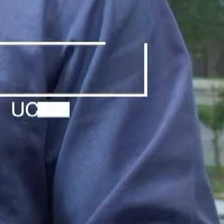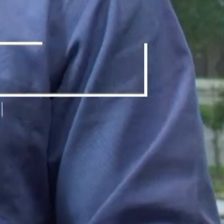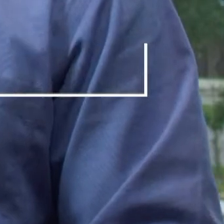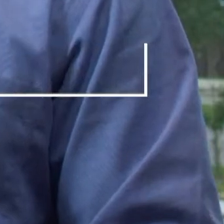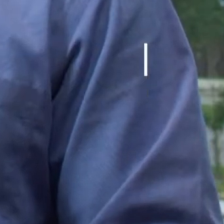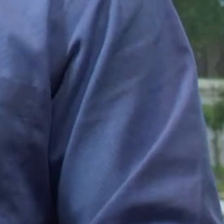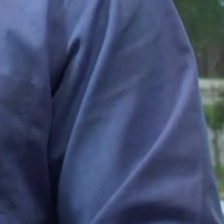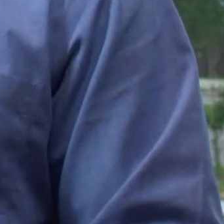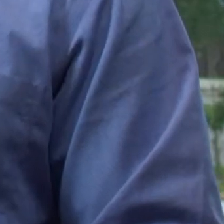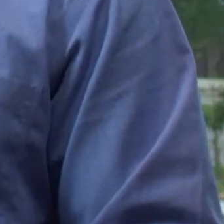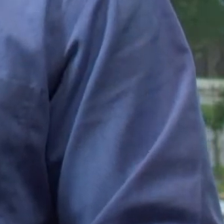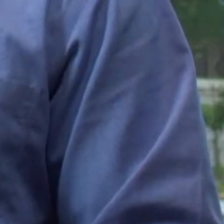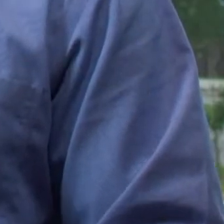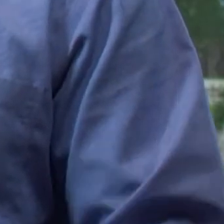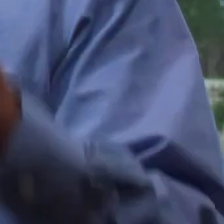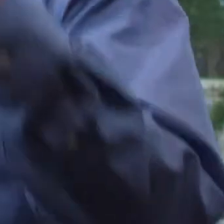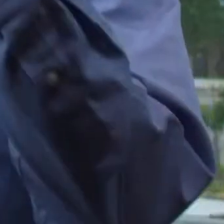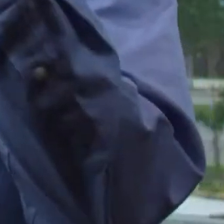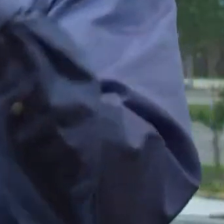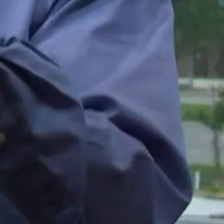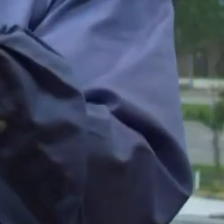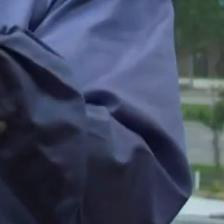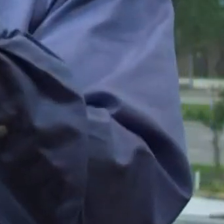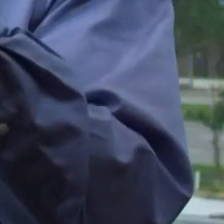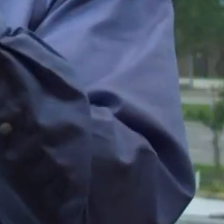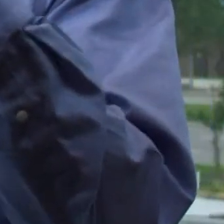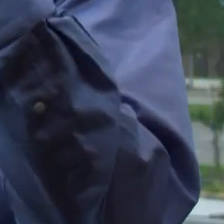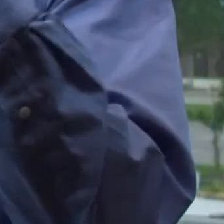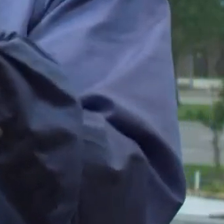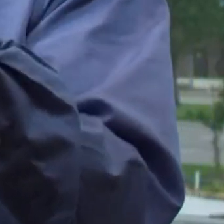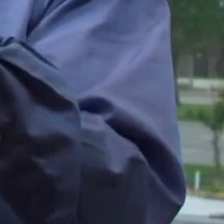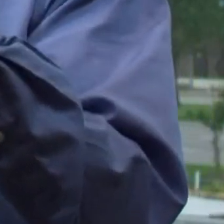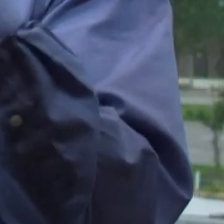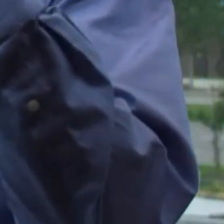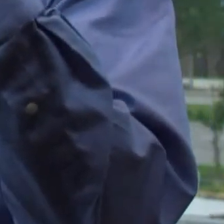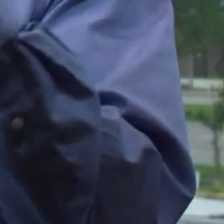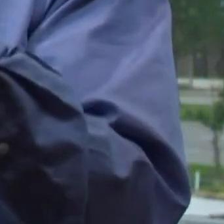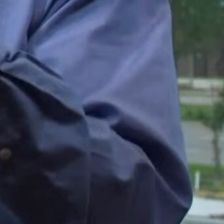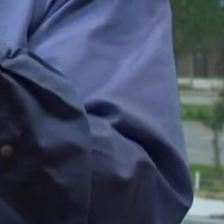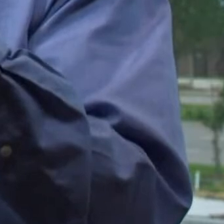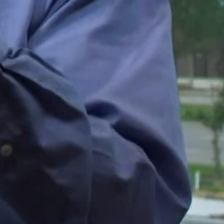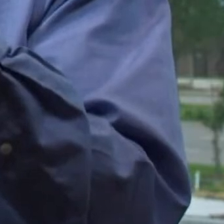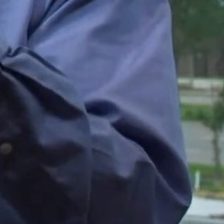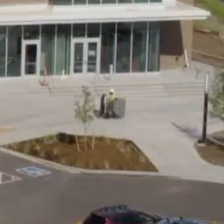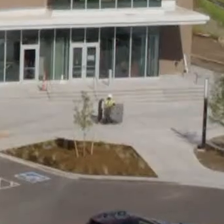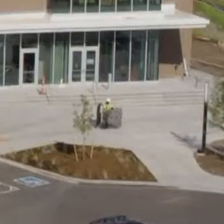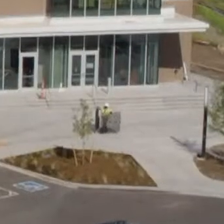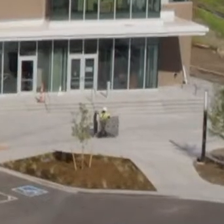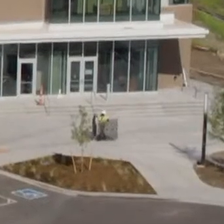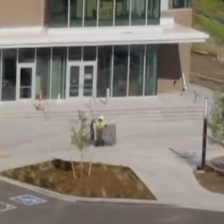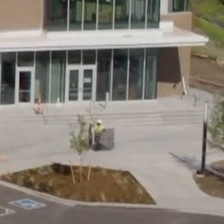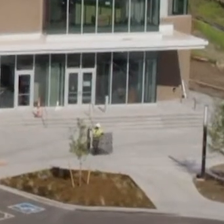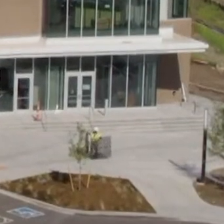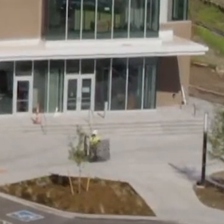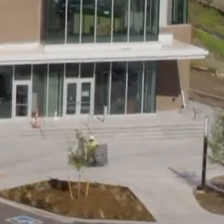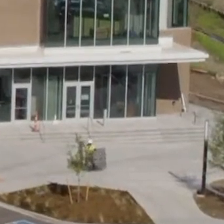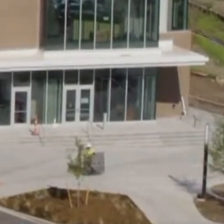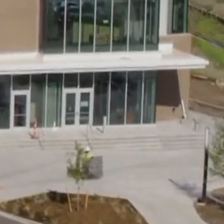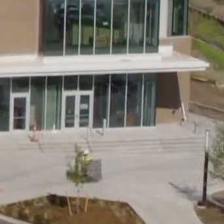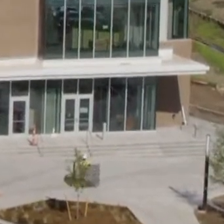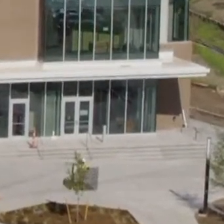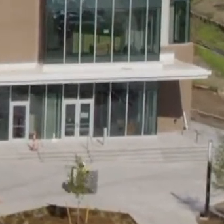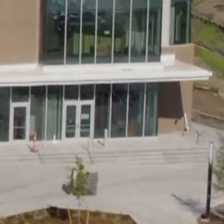this is really the only true facility that brings the academics and the clinical piece under one roof. So you've